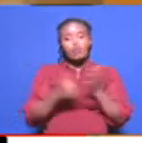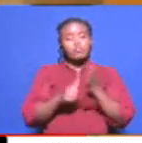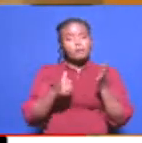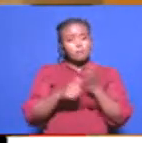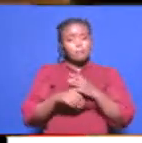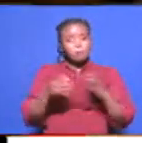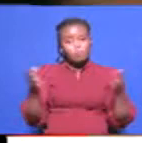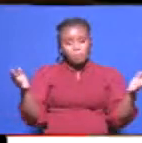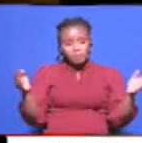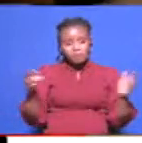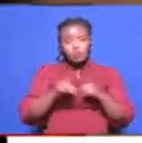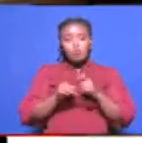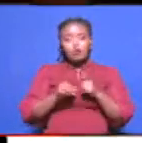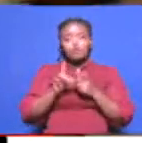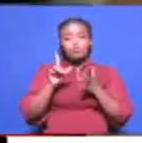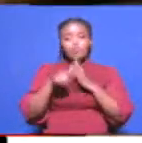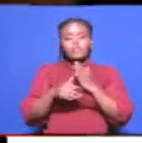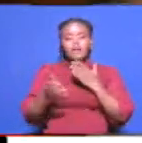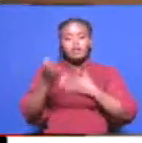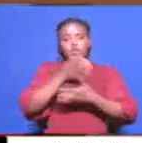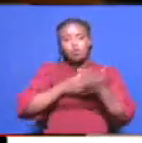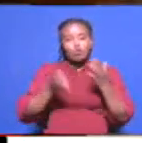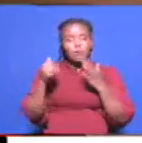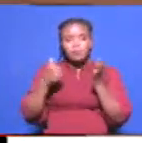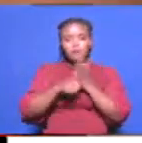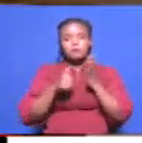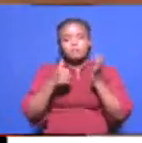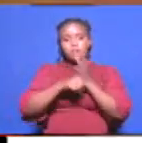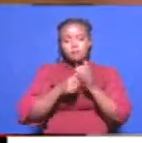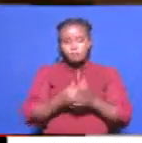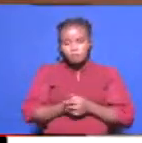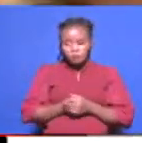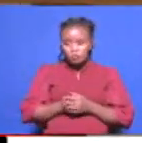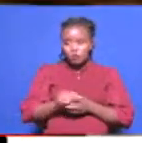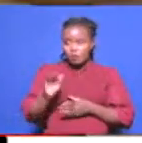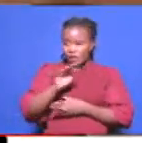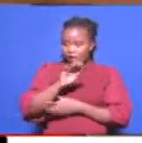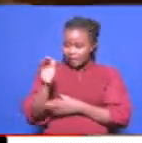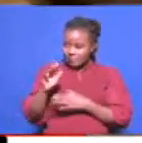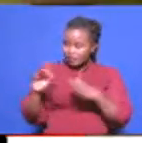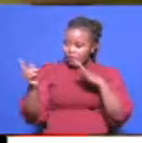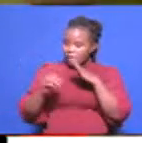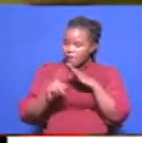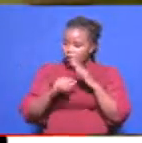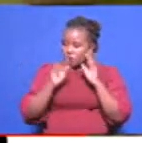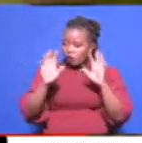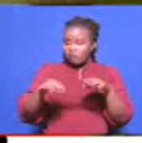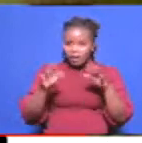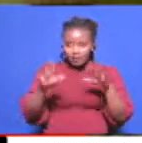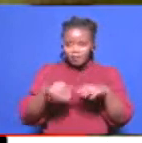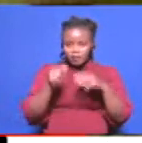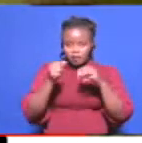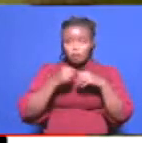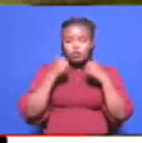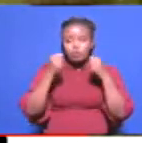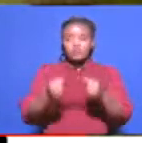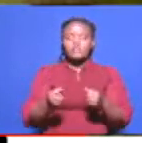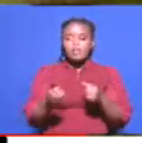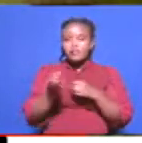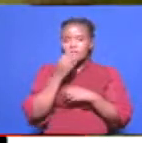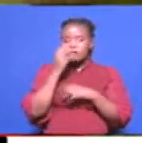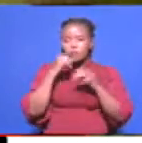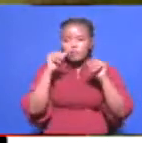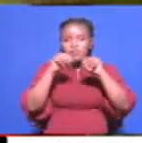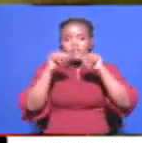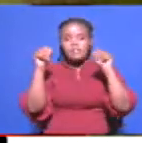are looking at an economic burden. They want the Ministry of Agriculture to allocate large amounts of the budget to strengthening the food systems and accessibility